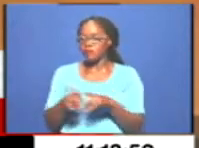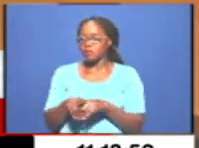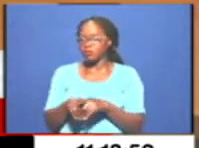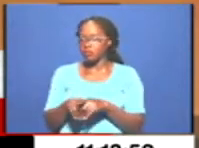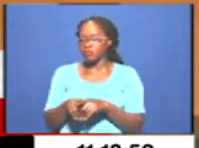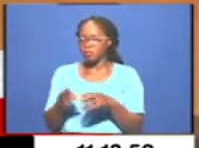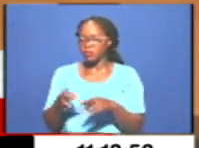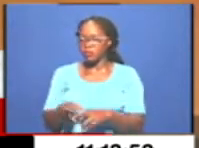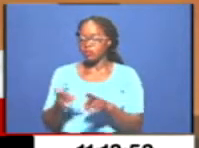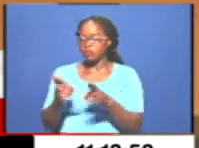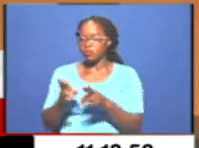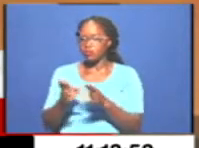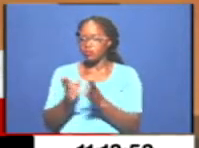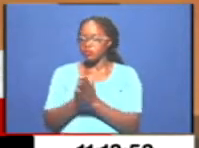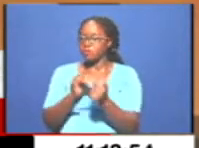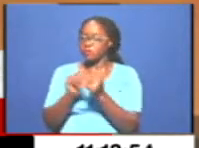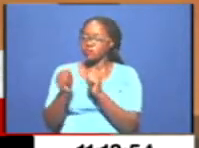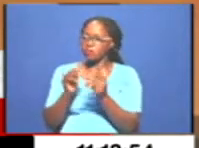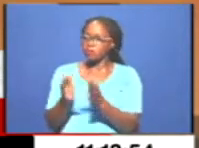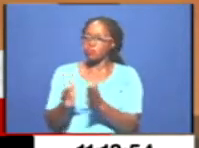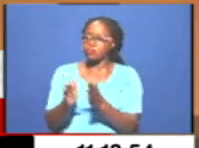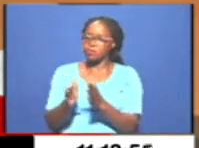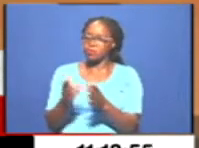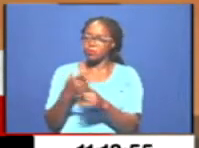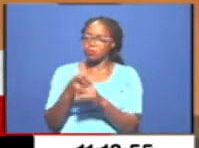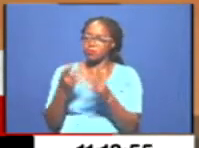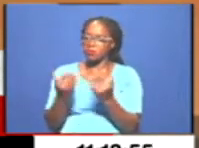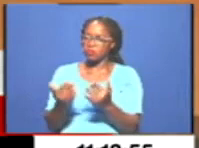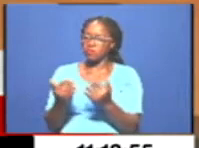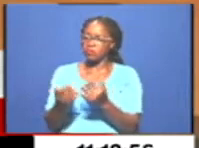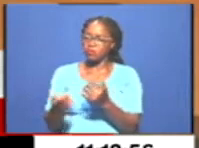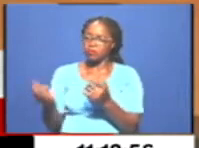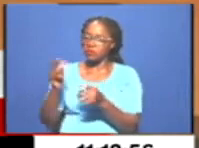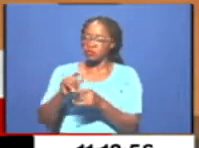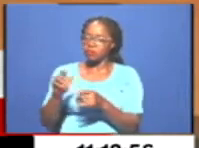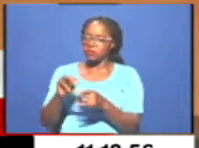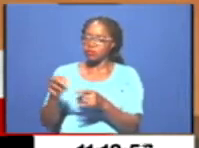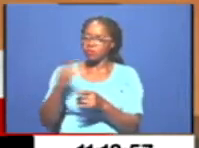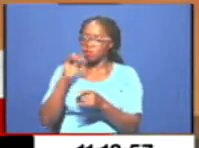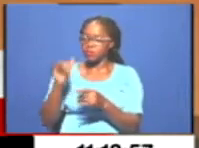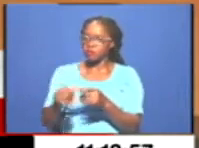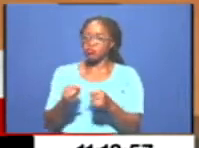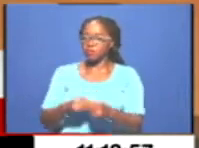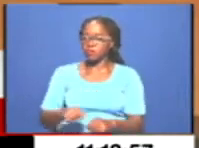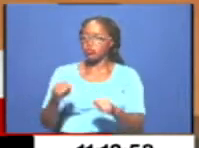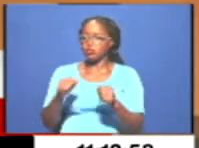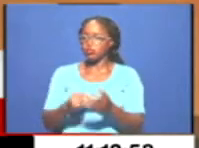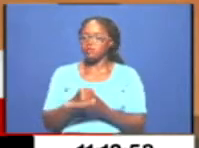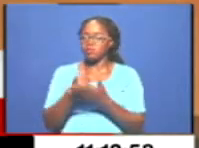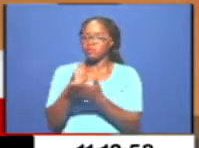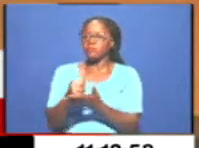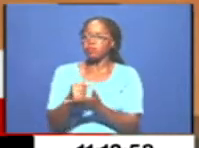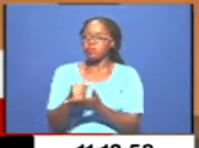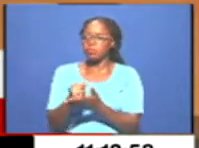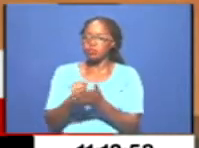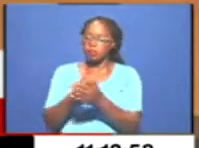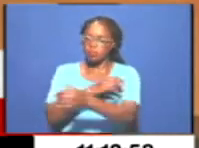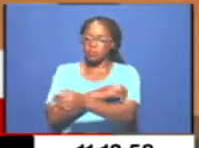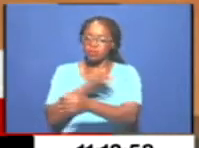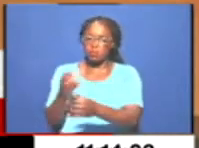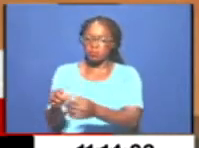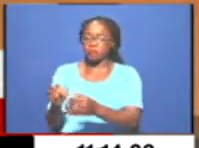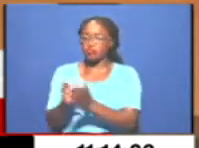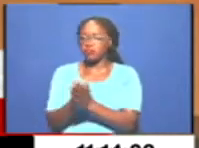courses for administrators, but now we are going to increase them so that we can be able to facilitate, to empower, and to